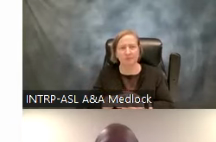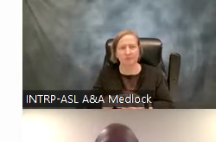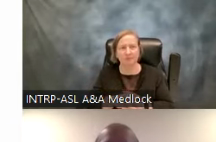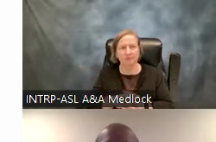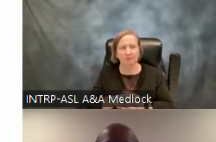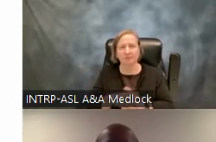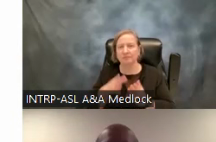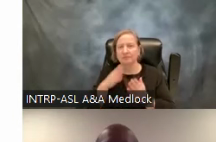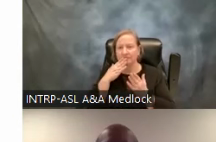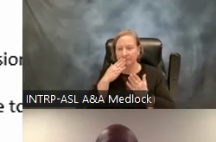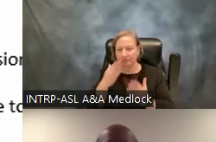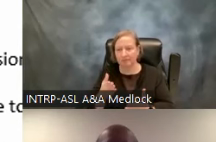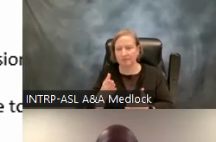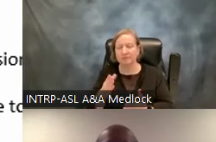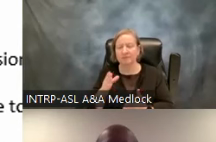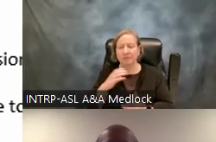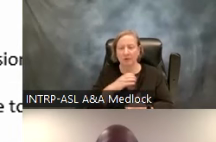Thank you, Commissioner Catherine.